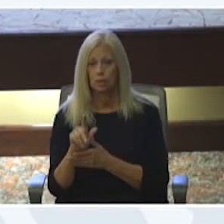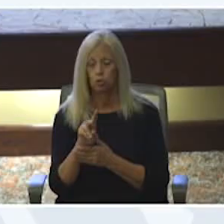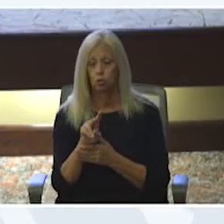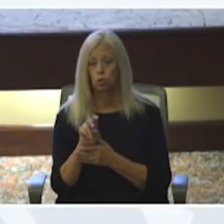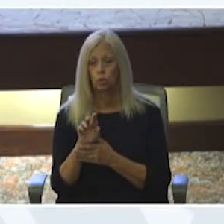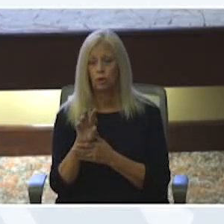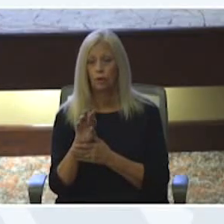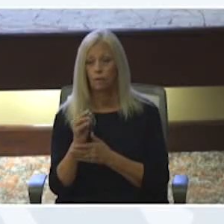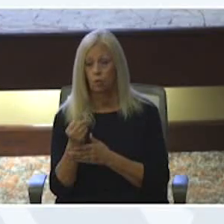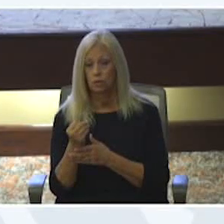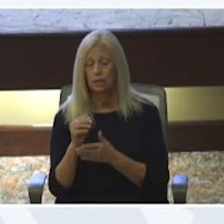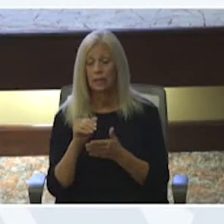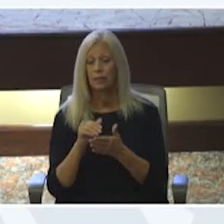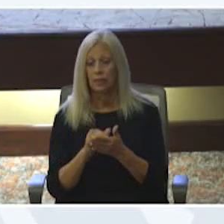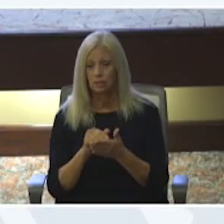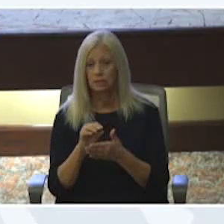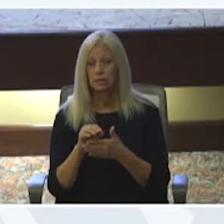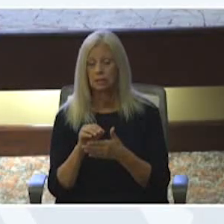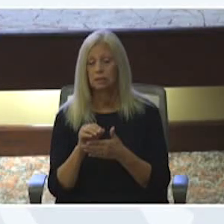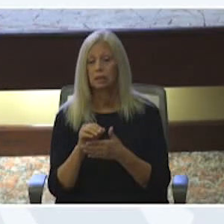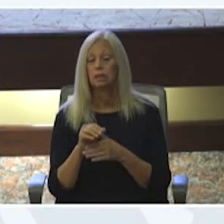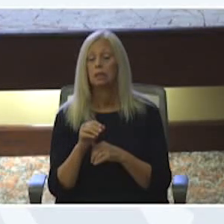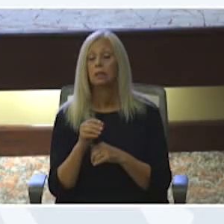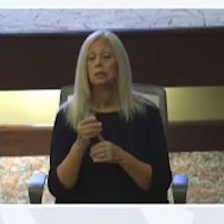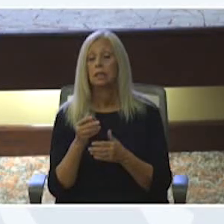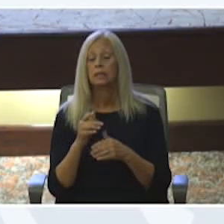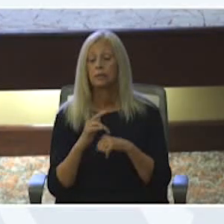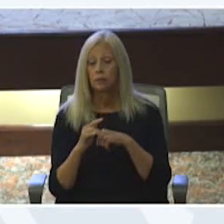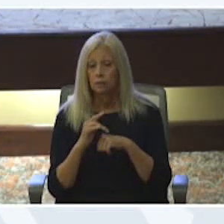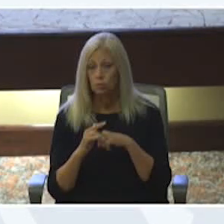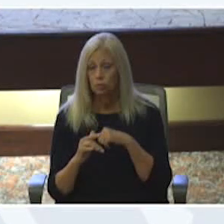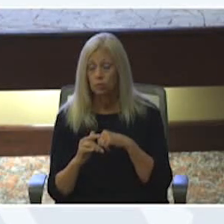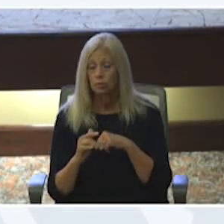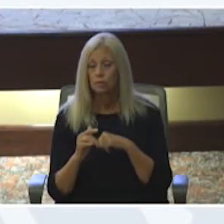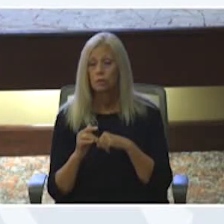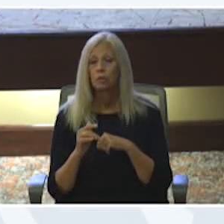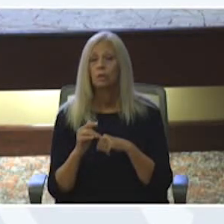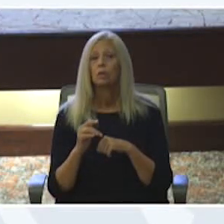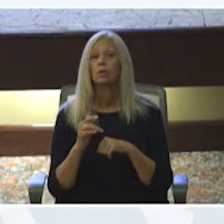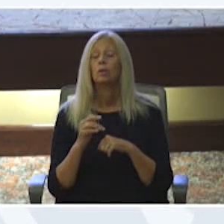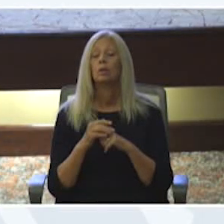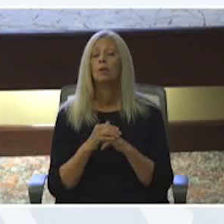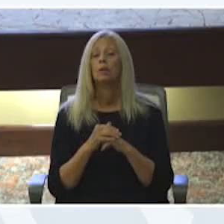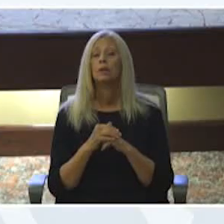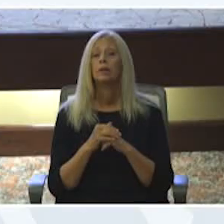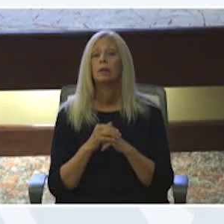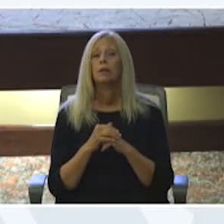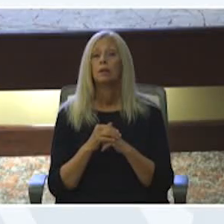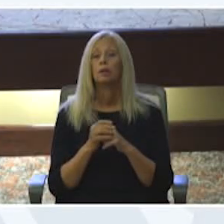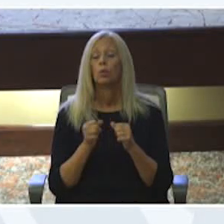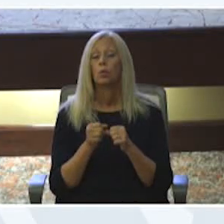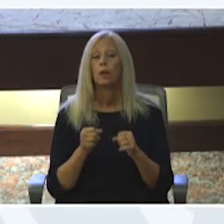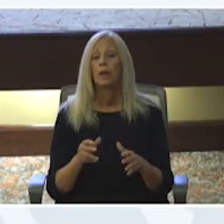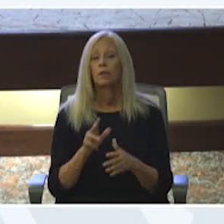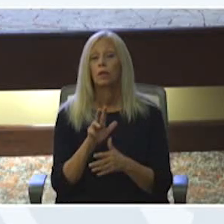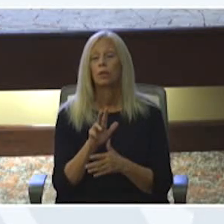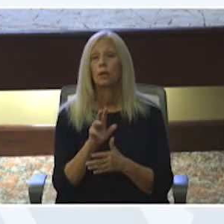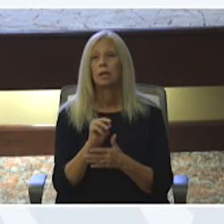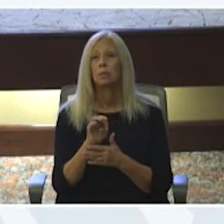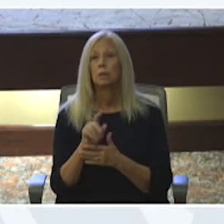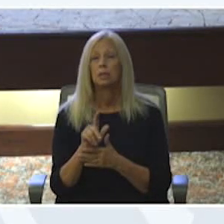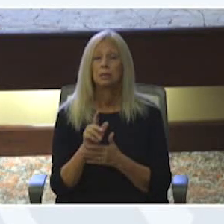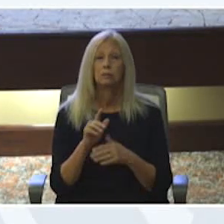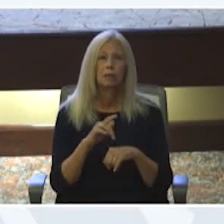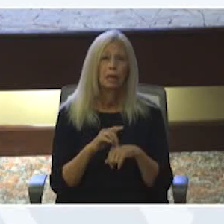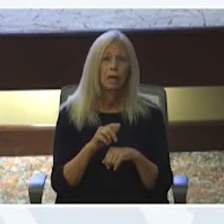$26,214,000 and change available, and I believe without the $3 million, and we were at